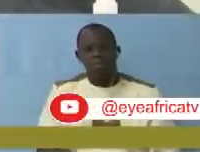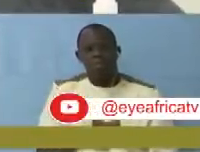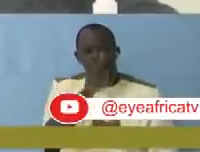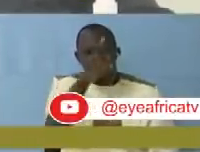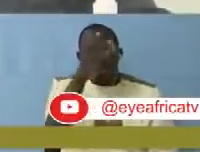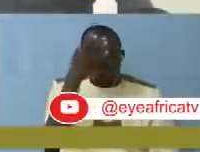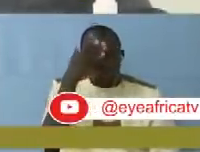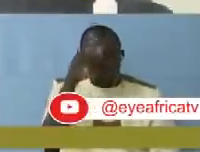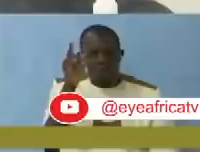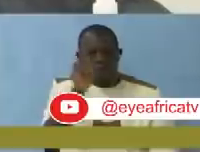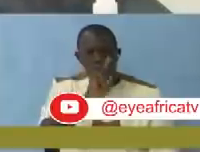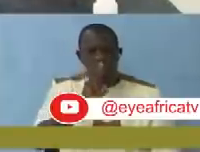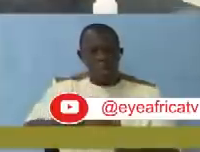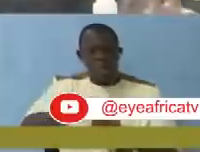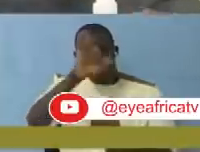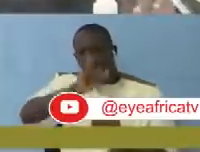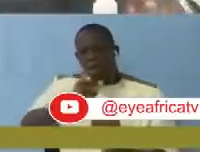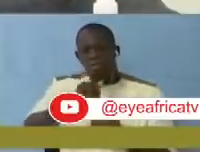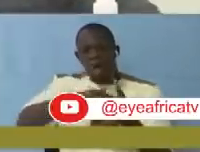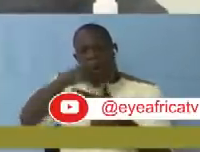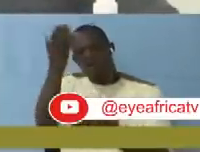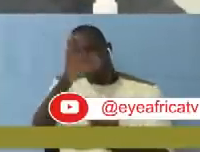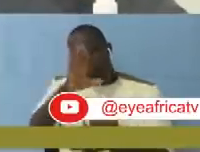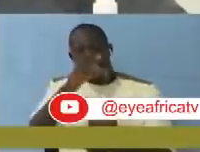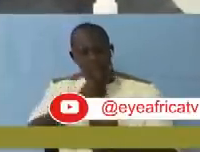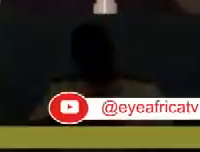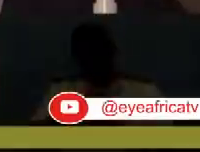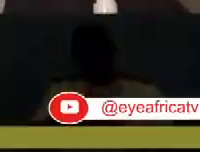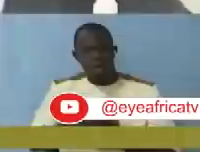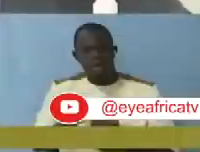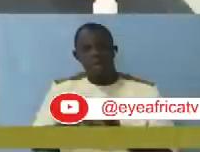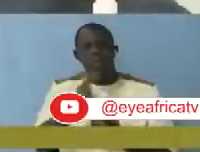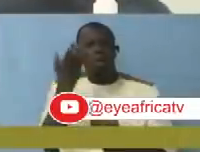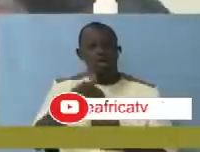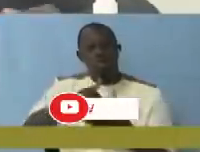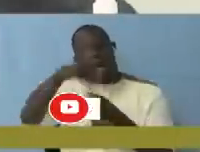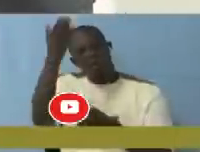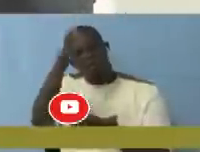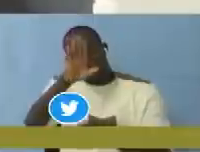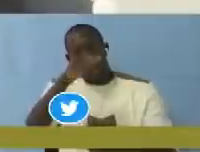out of the country? Yes. When were you out of the country?